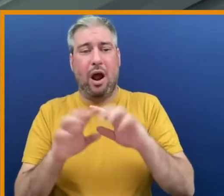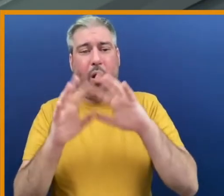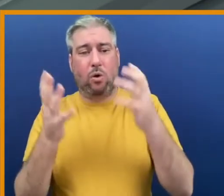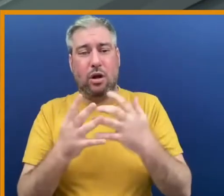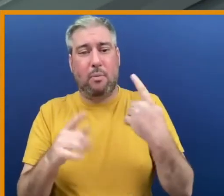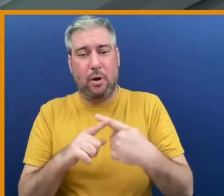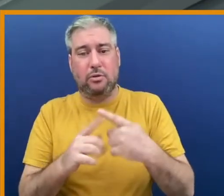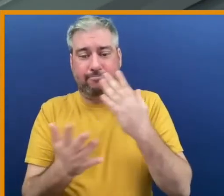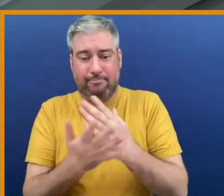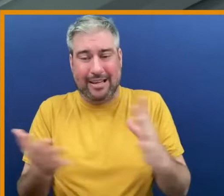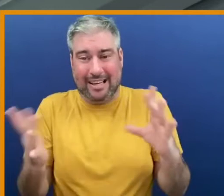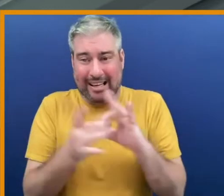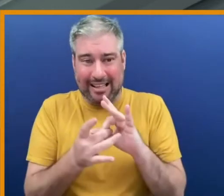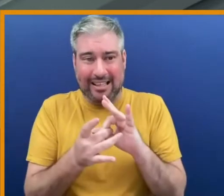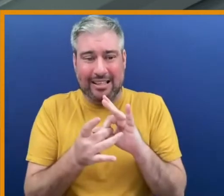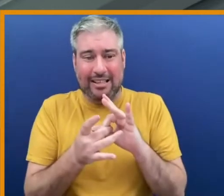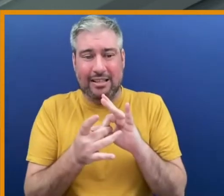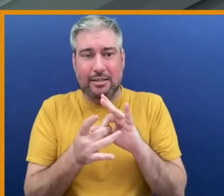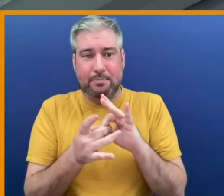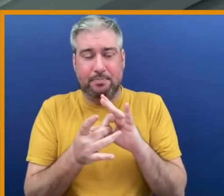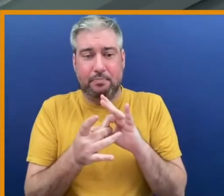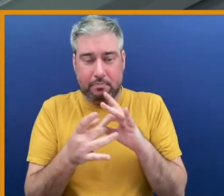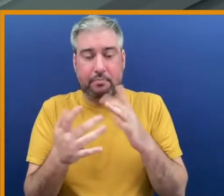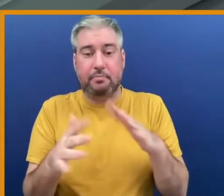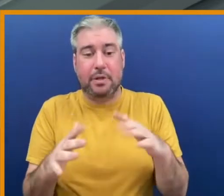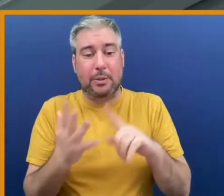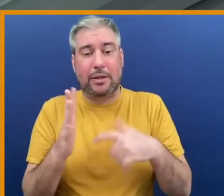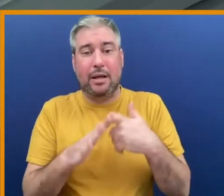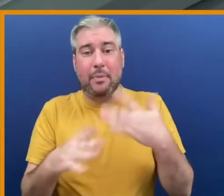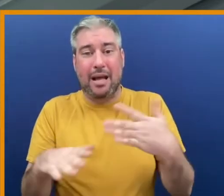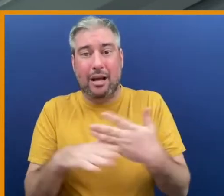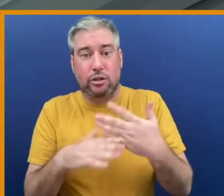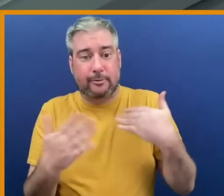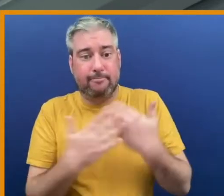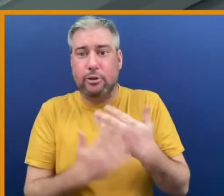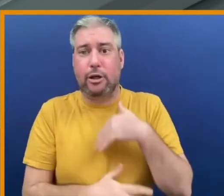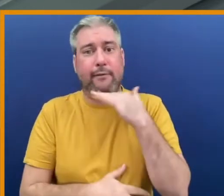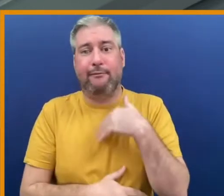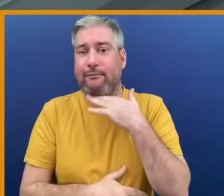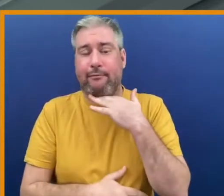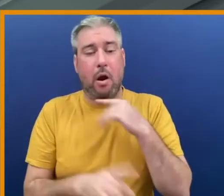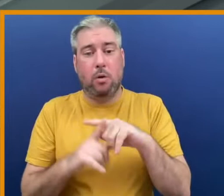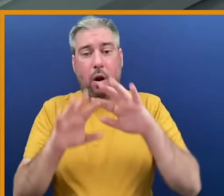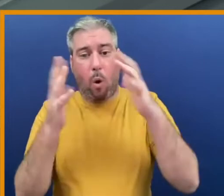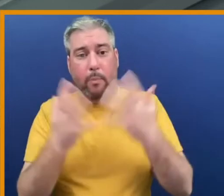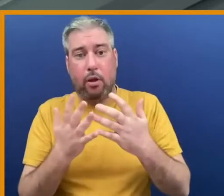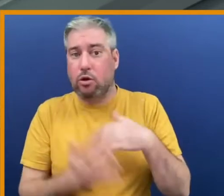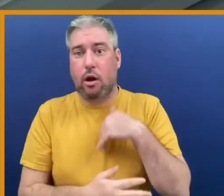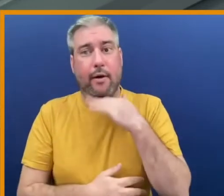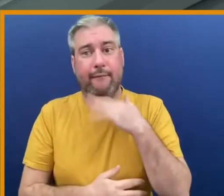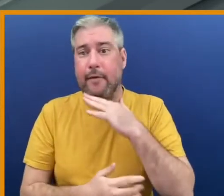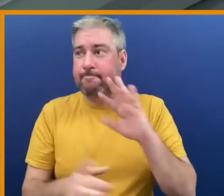in the UK and globally to tackle the climate emergency. And in line 61 to 64, we